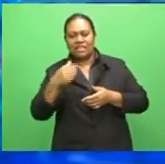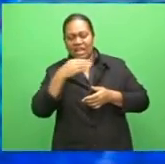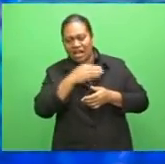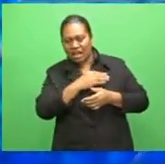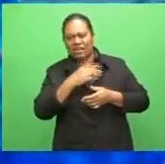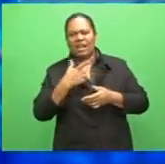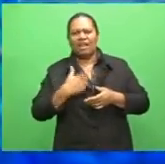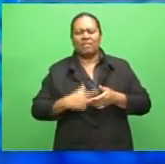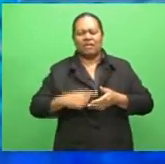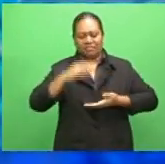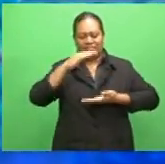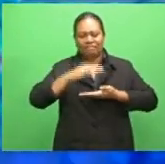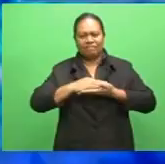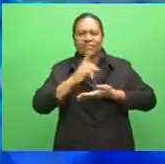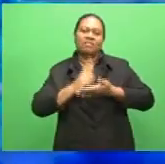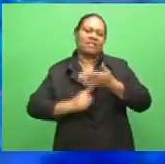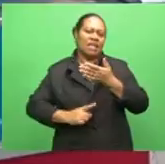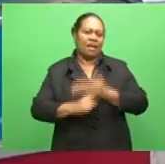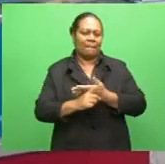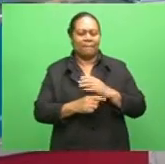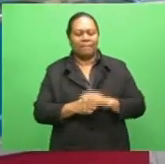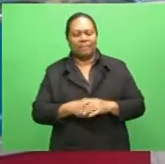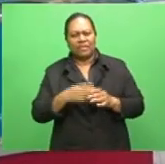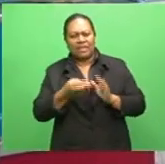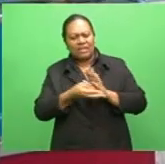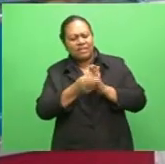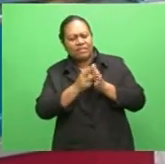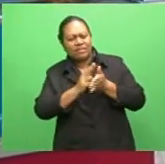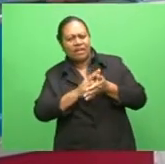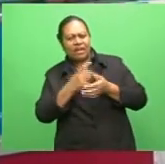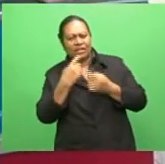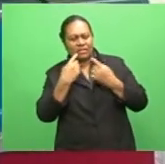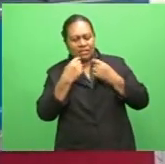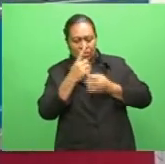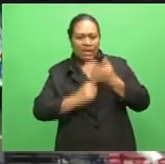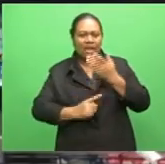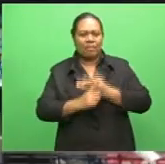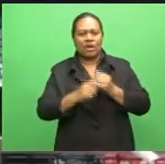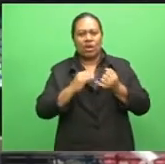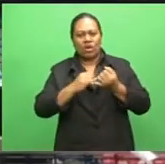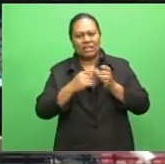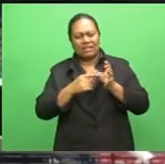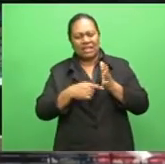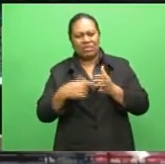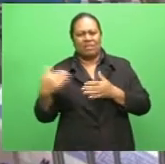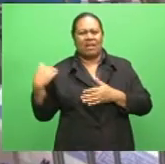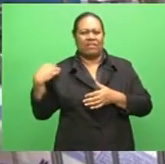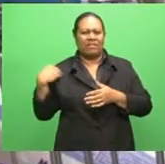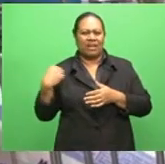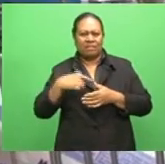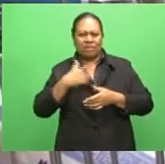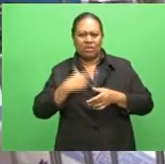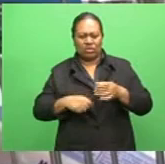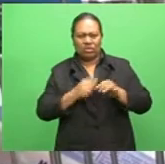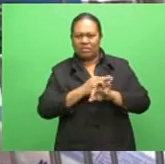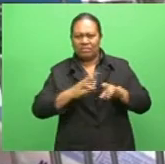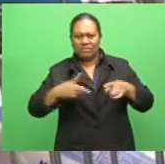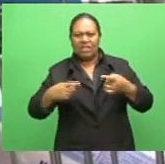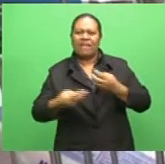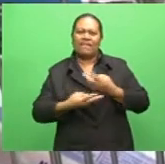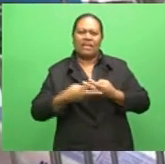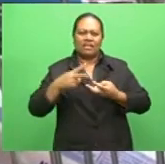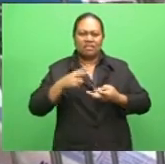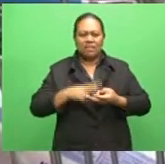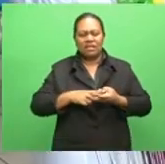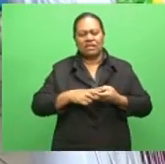tariff reductions came into effect. The revised taxes kicked in on Saturday, affecting products ranging from groceries, vegetables, white